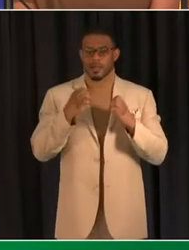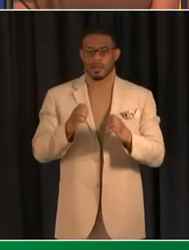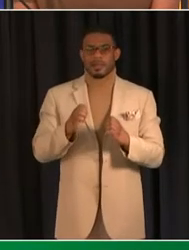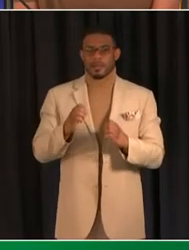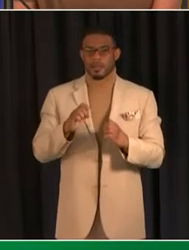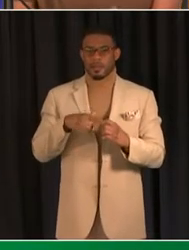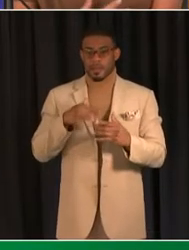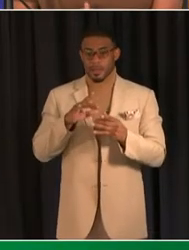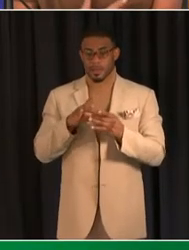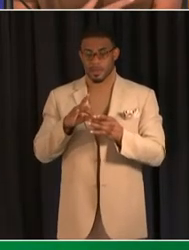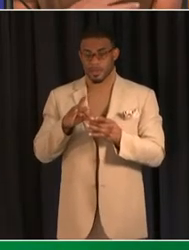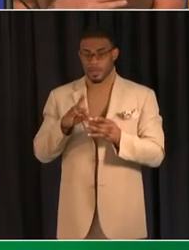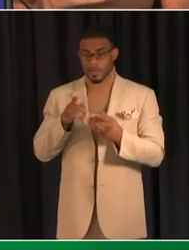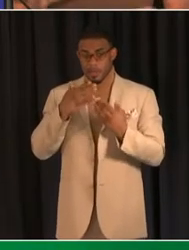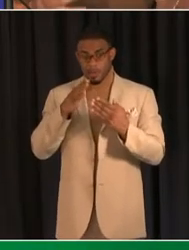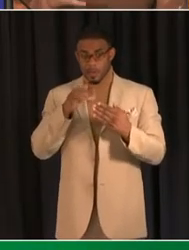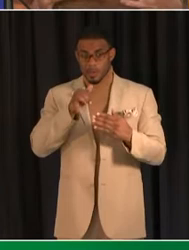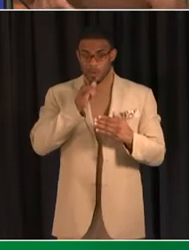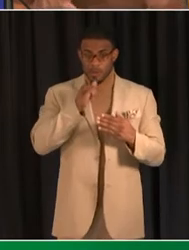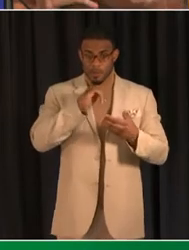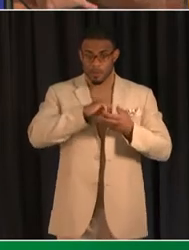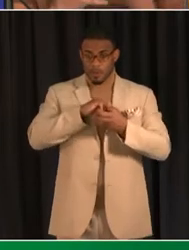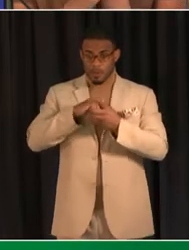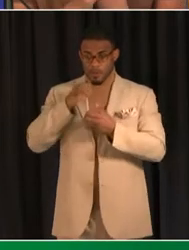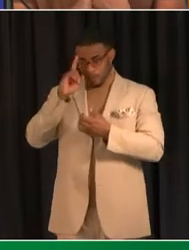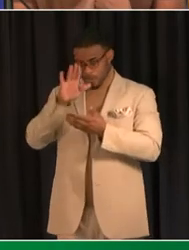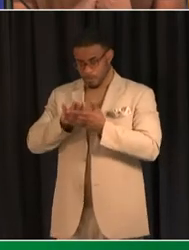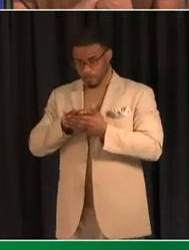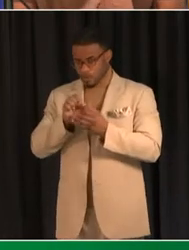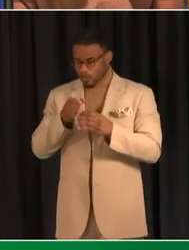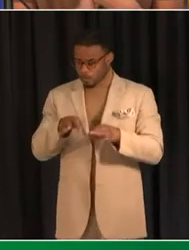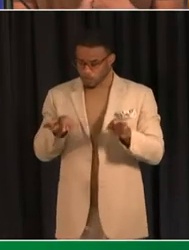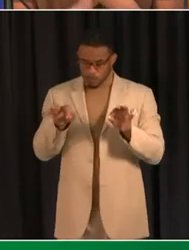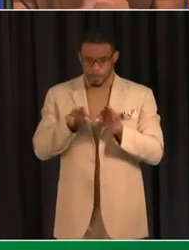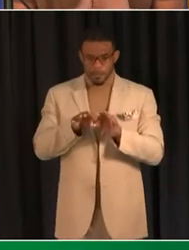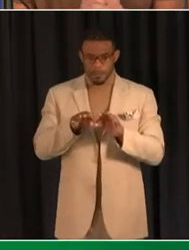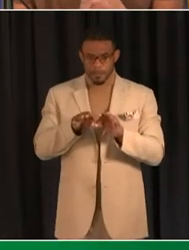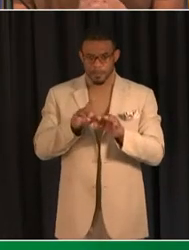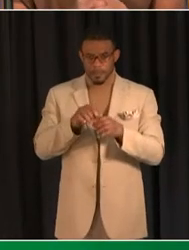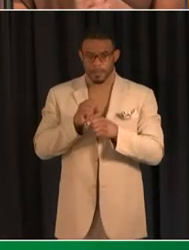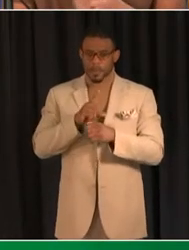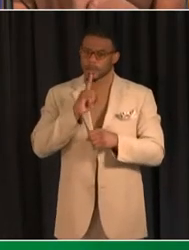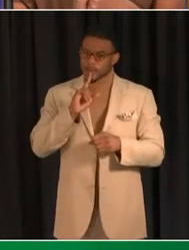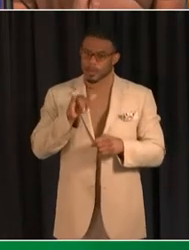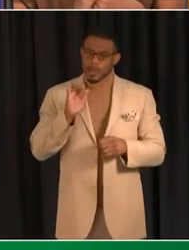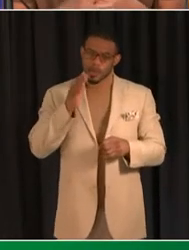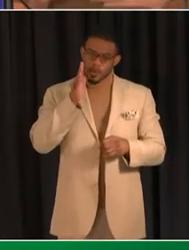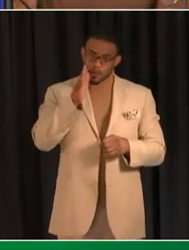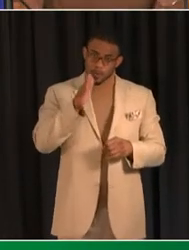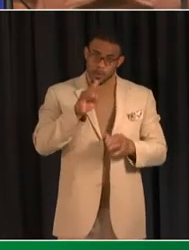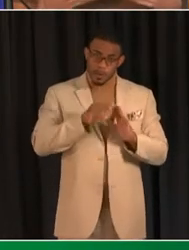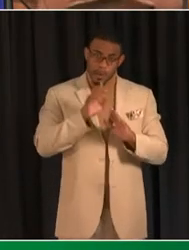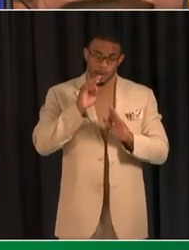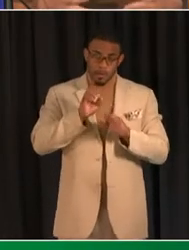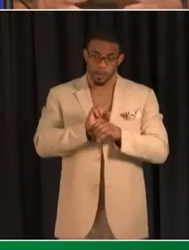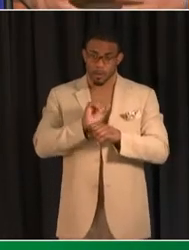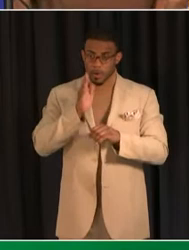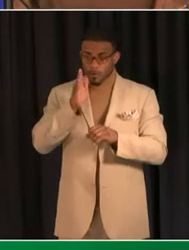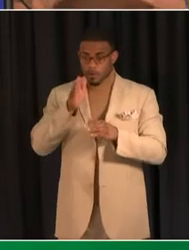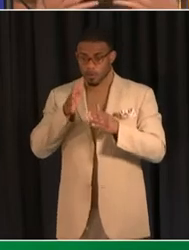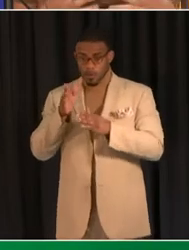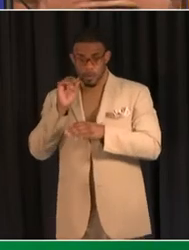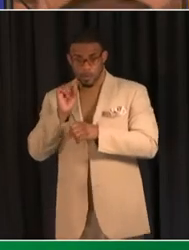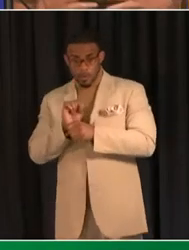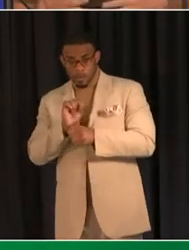national effort. As I mentioned, these public-private partnerships, we believe, are so critical to making sure that our future model of work,